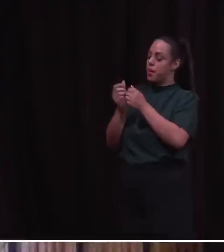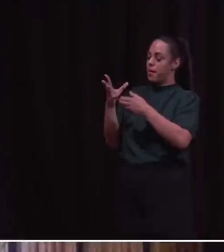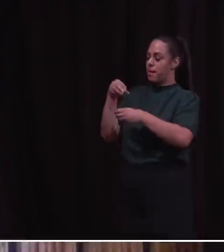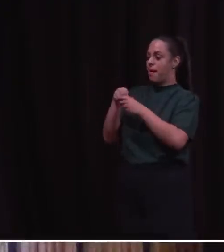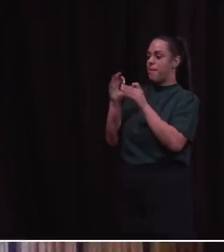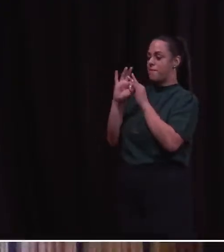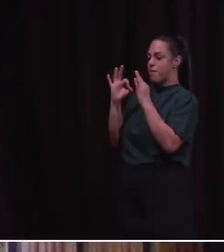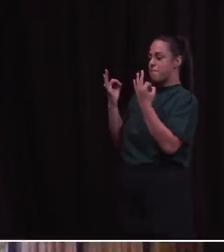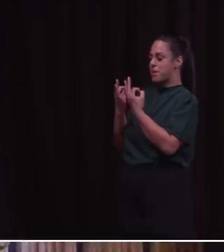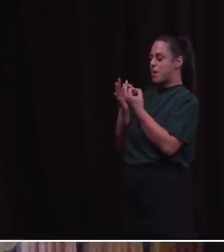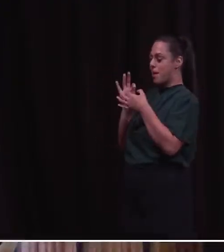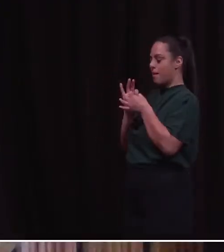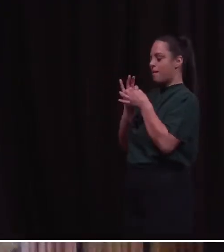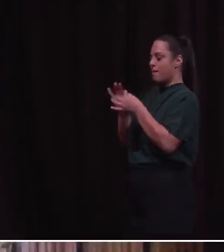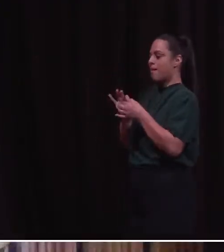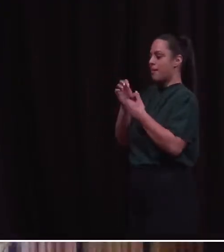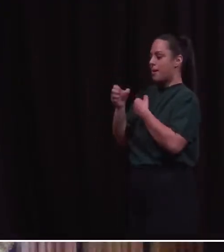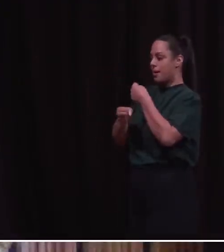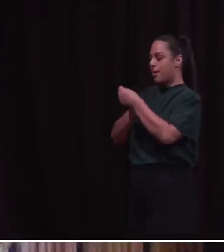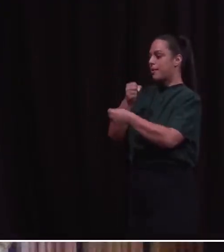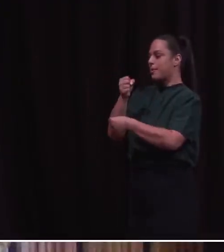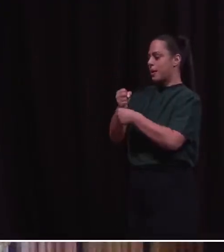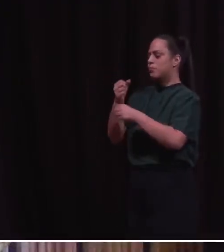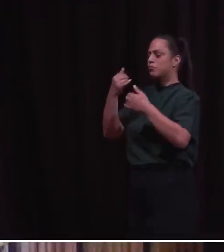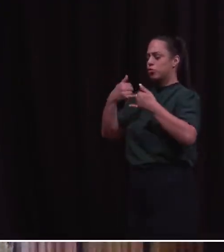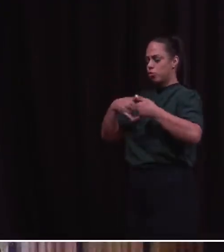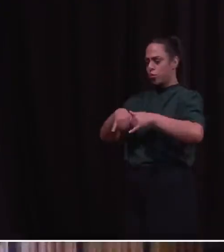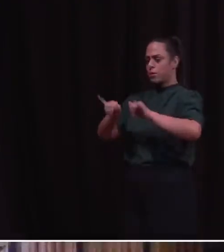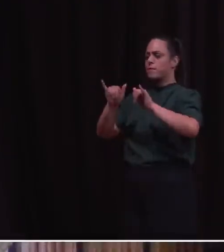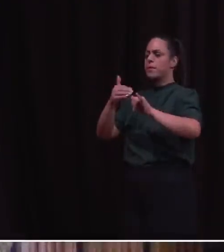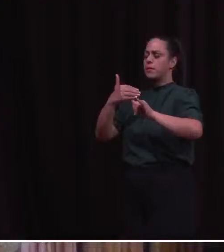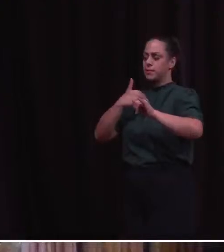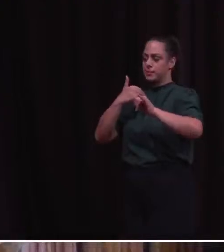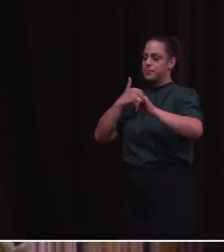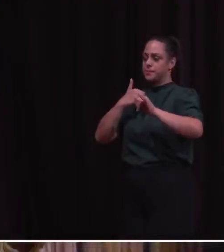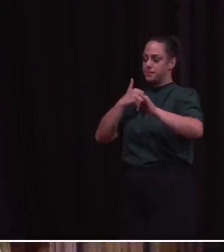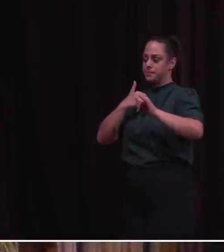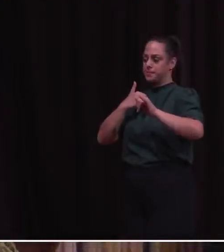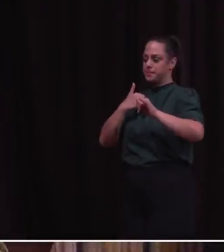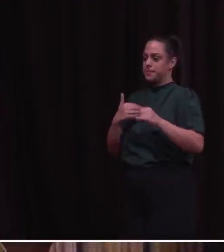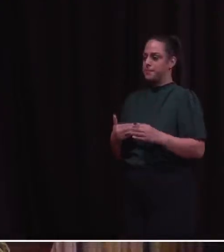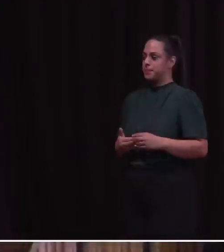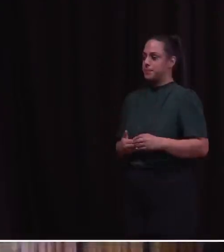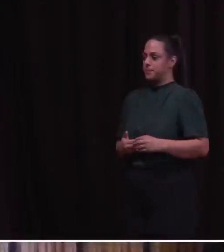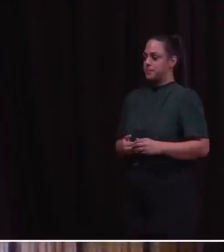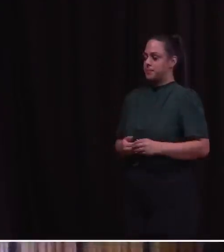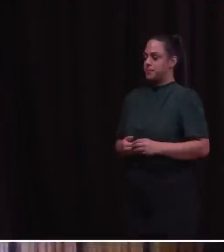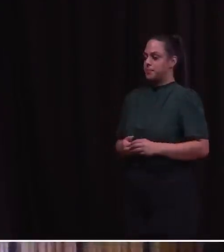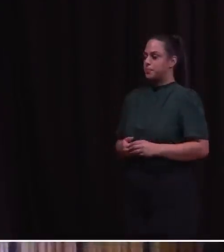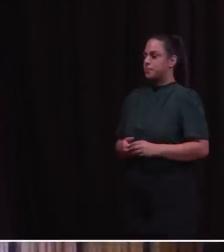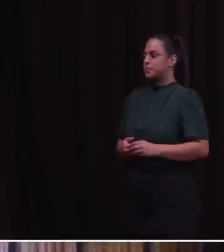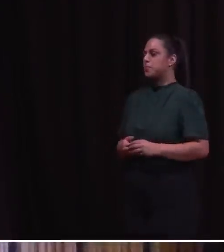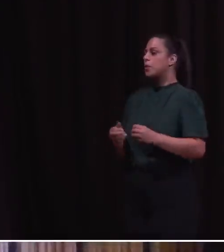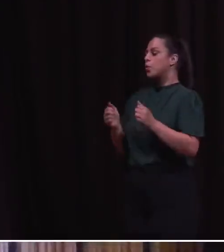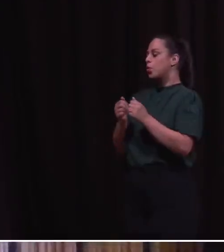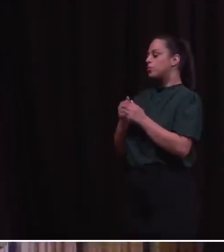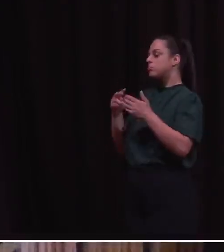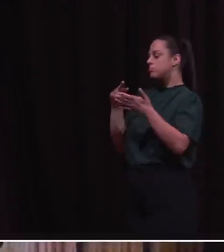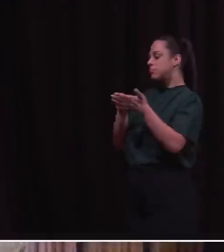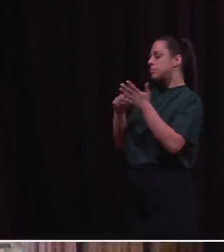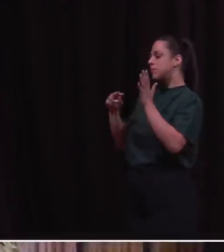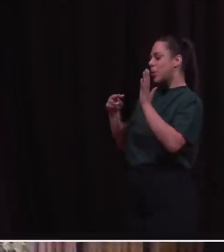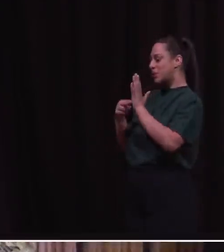operate in many places. I have a WhatsApp group with